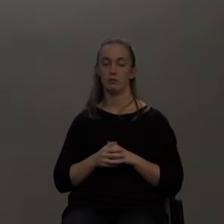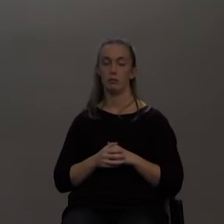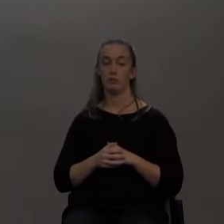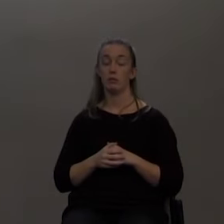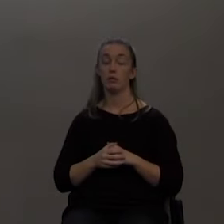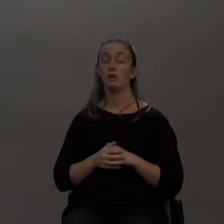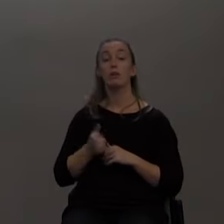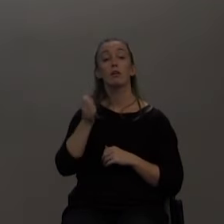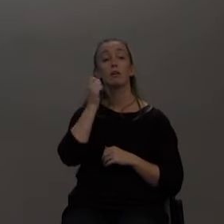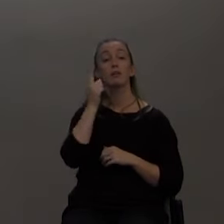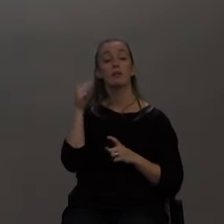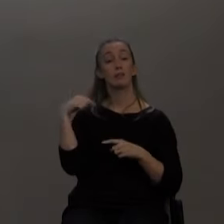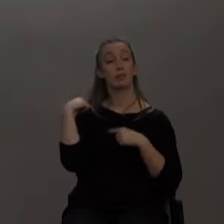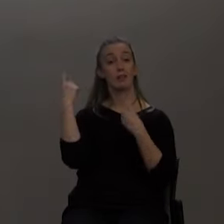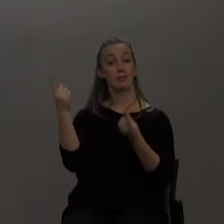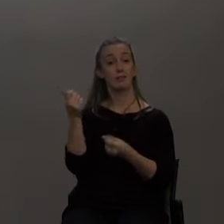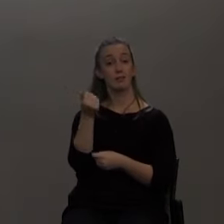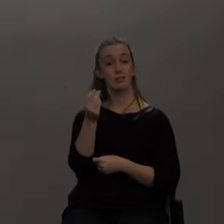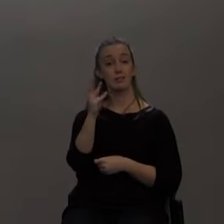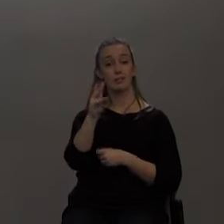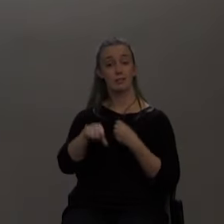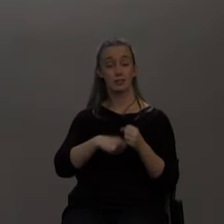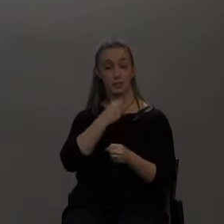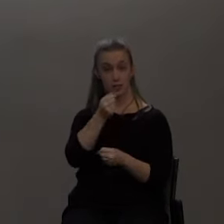But over the last 16 years,